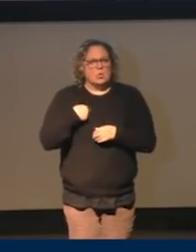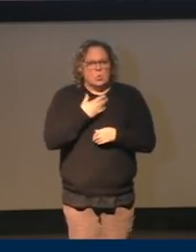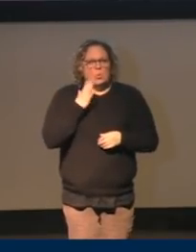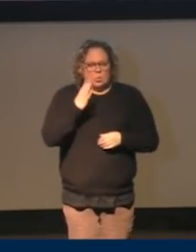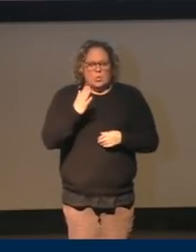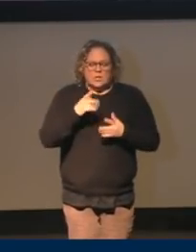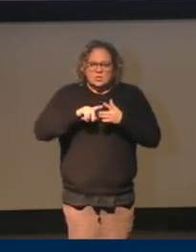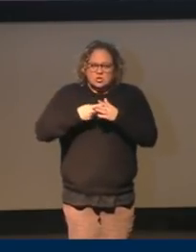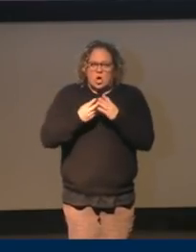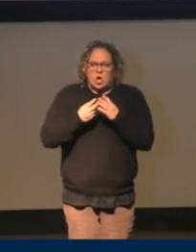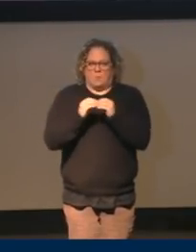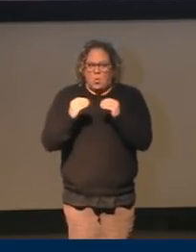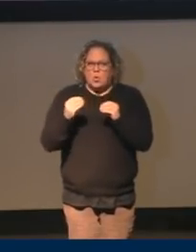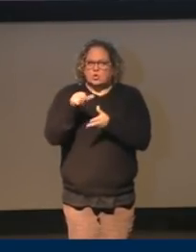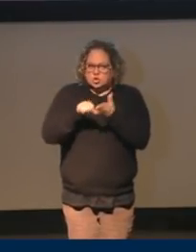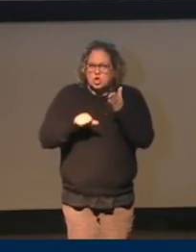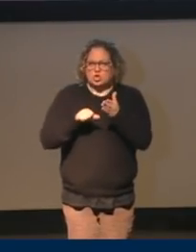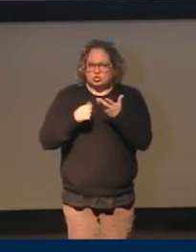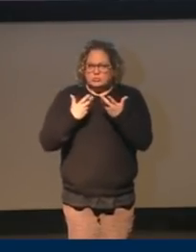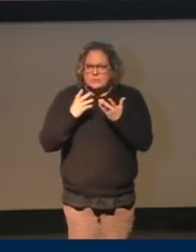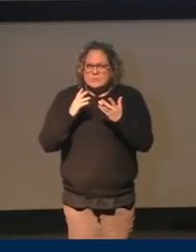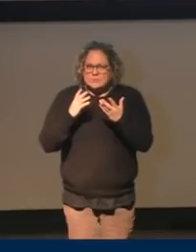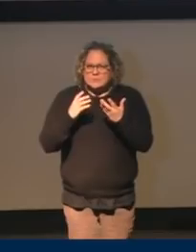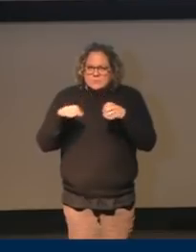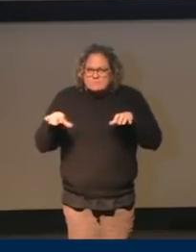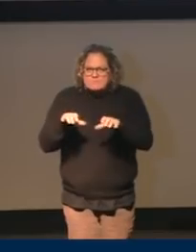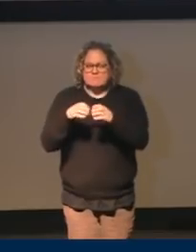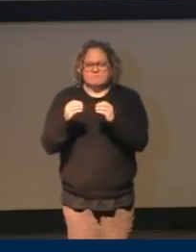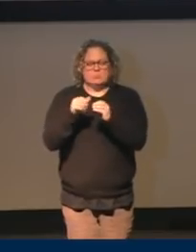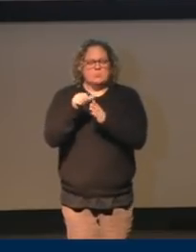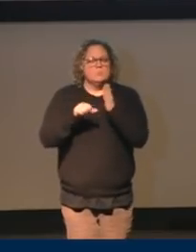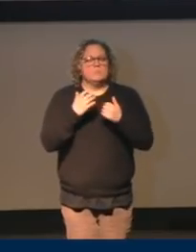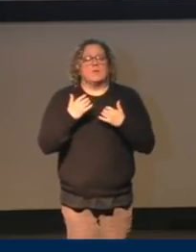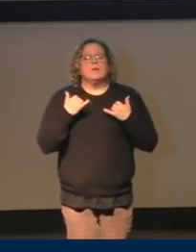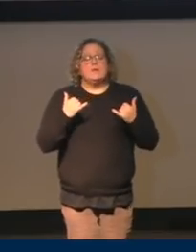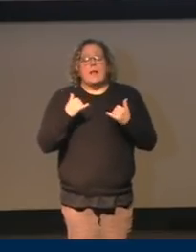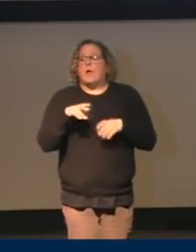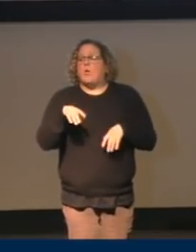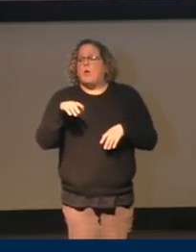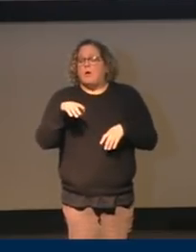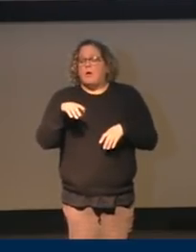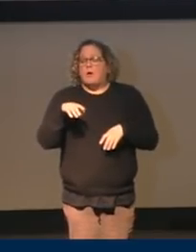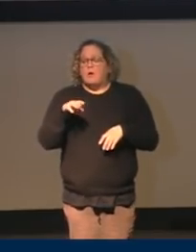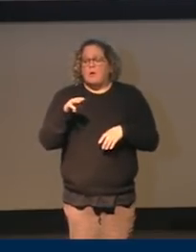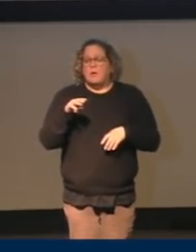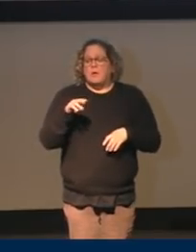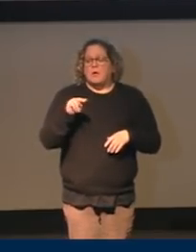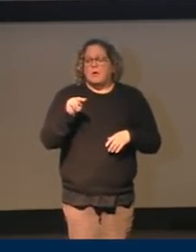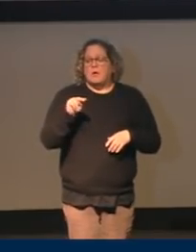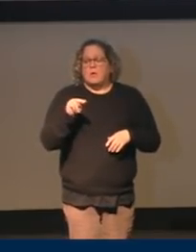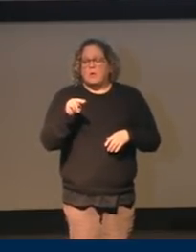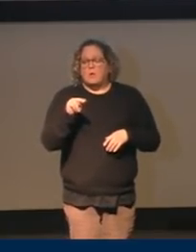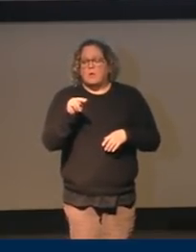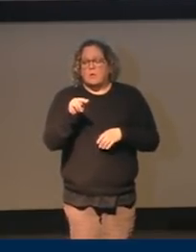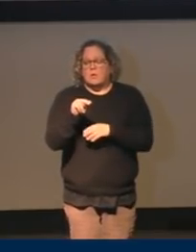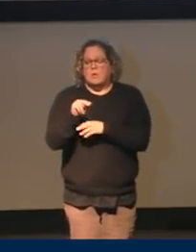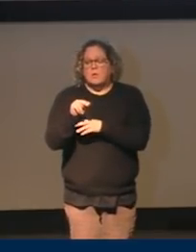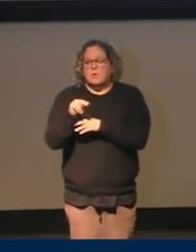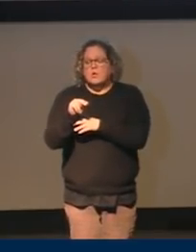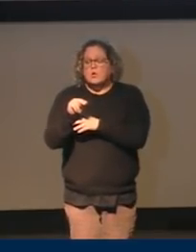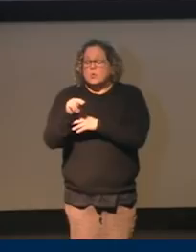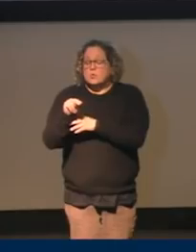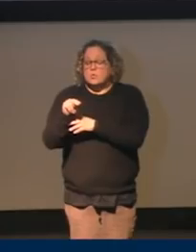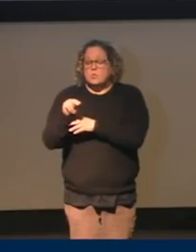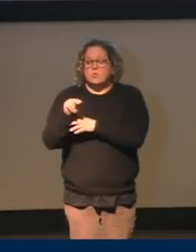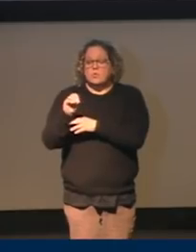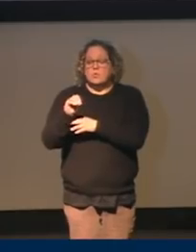surgical volume. Noreen Myers, the clinical director, and this is a quote from her, that PACU rocks each and every day,